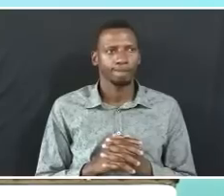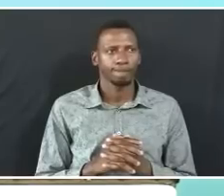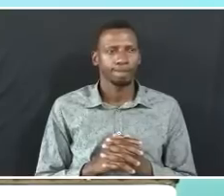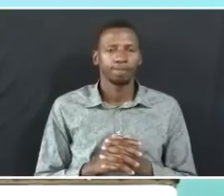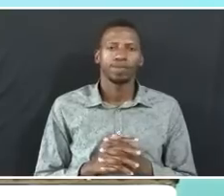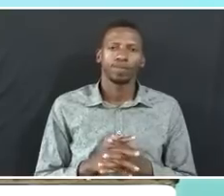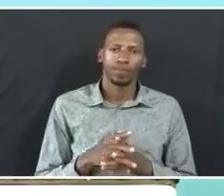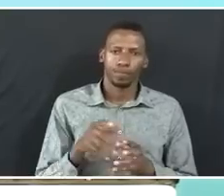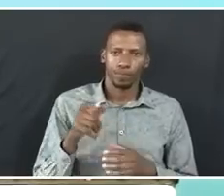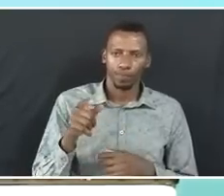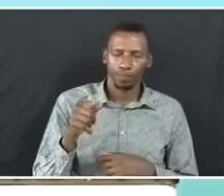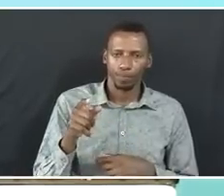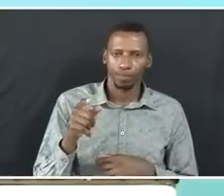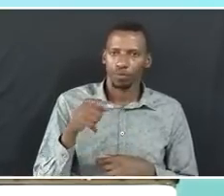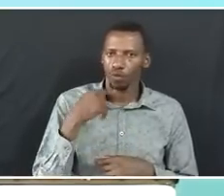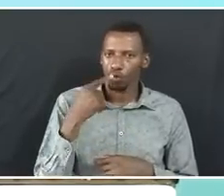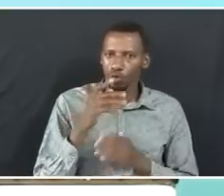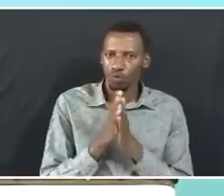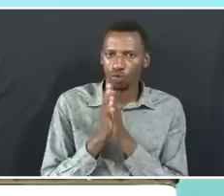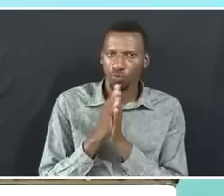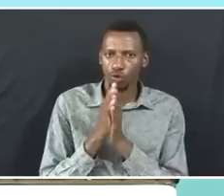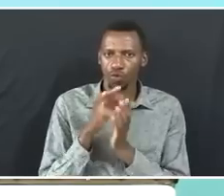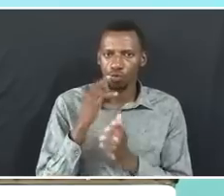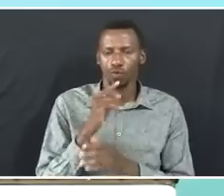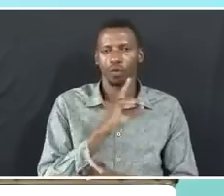That was David.